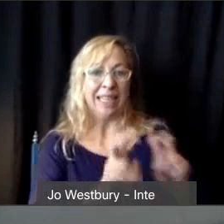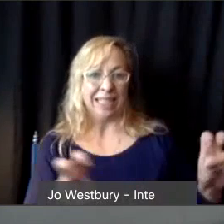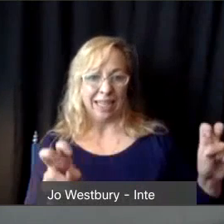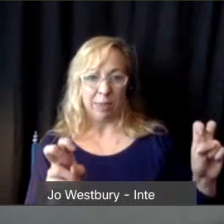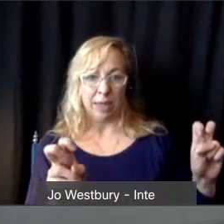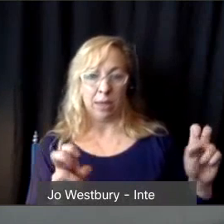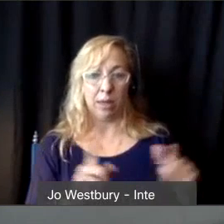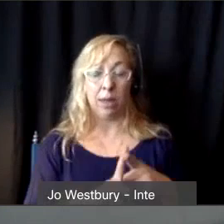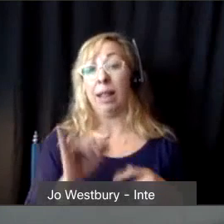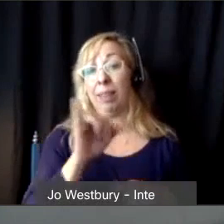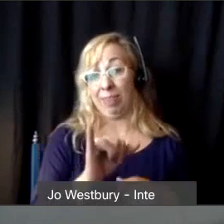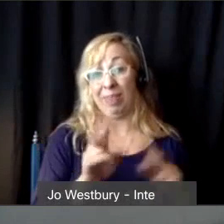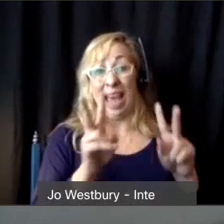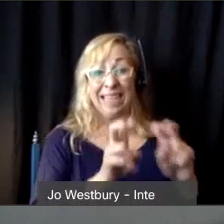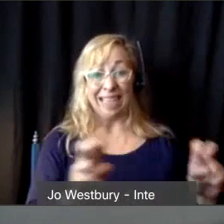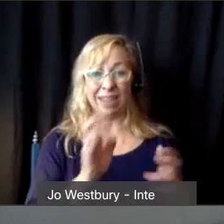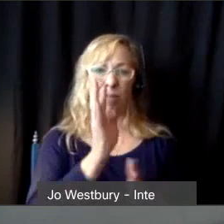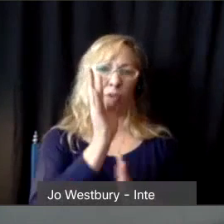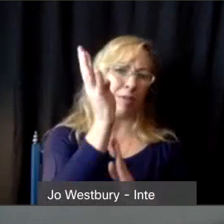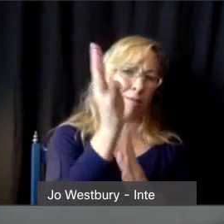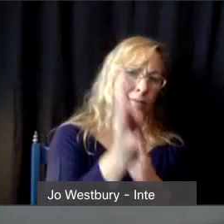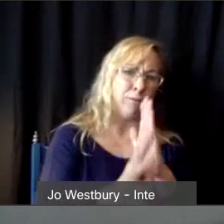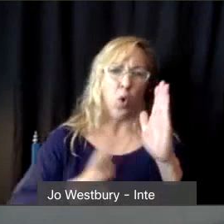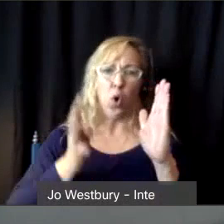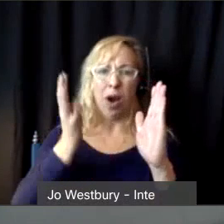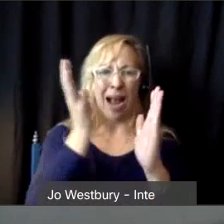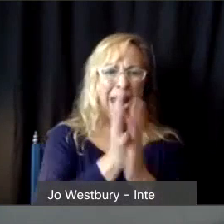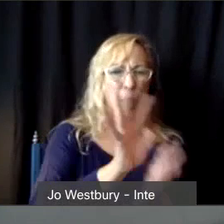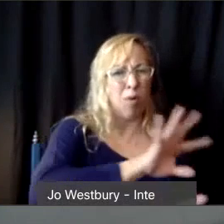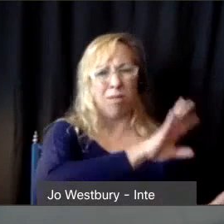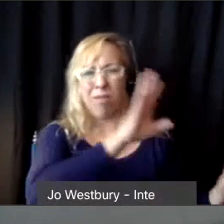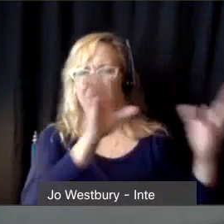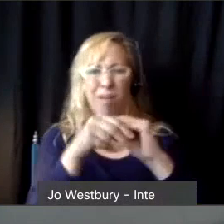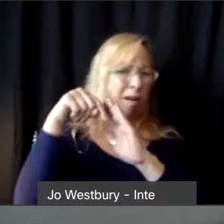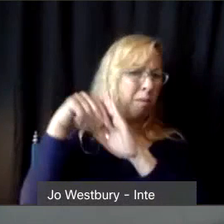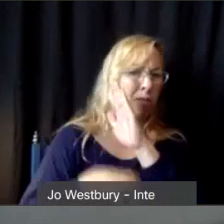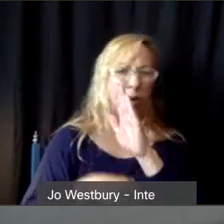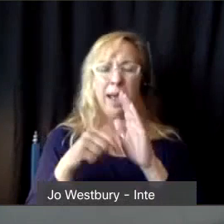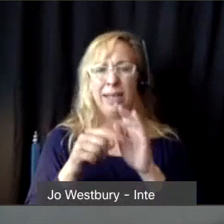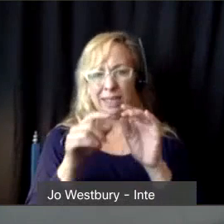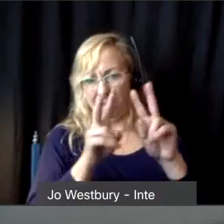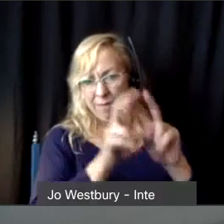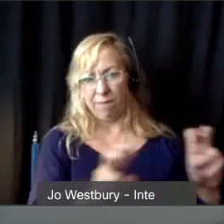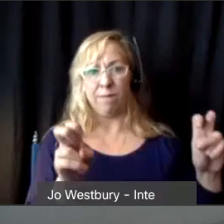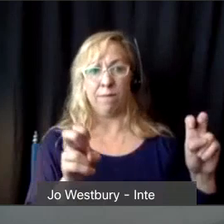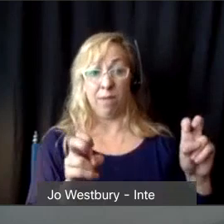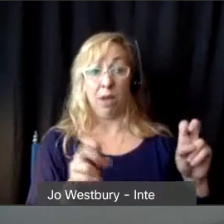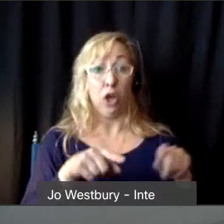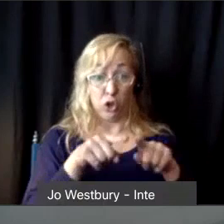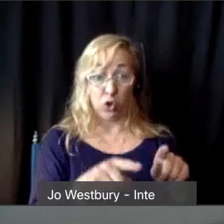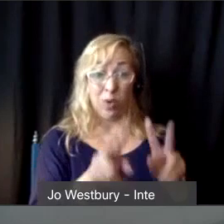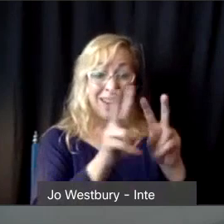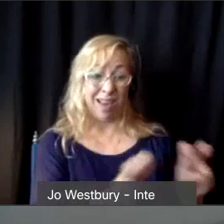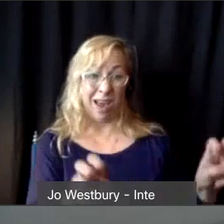4-hour comprehensive assessment done. And that is where they develop and implement your plan, the plan for